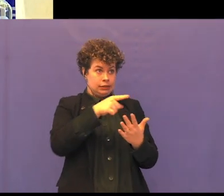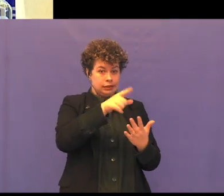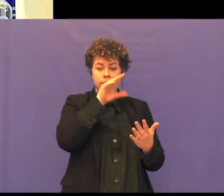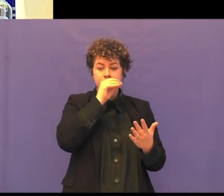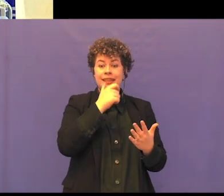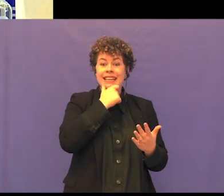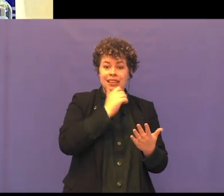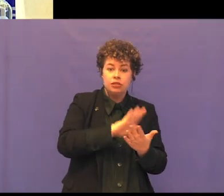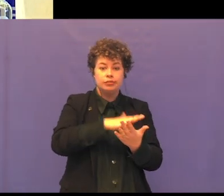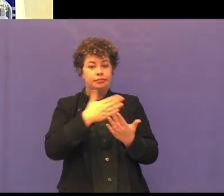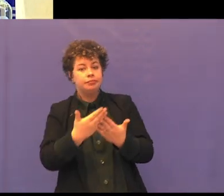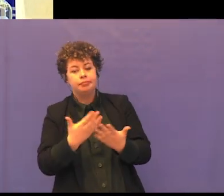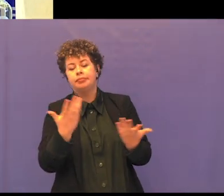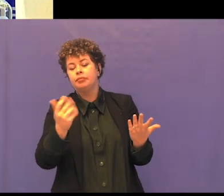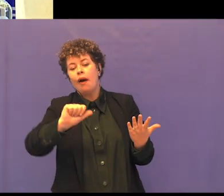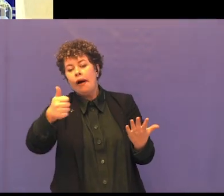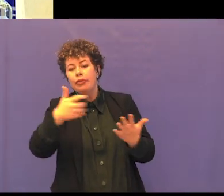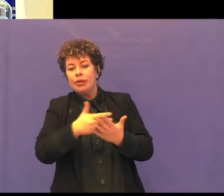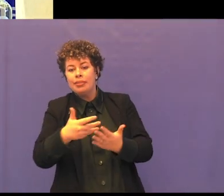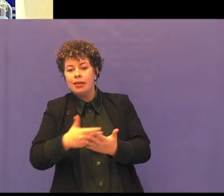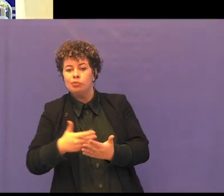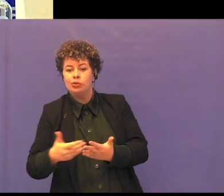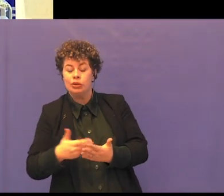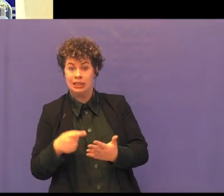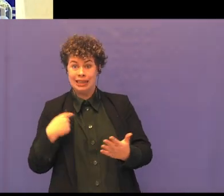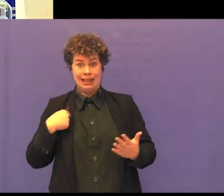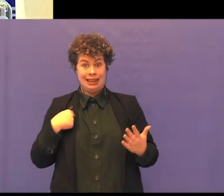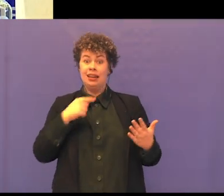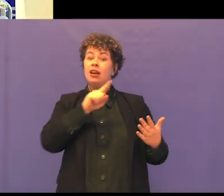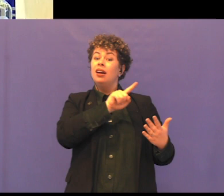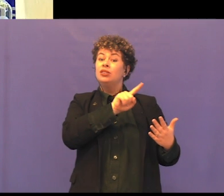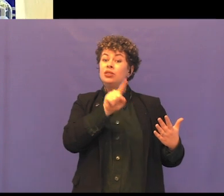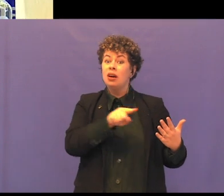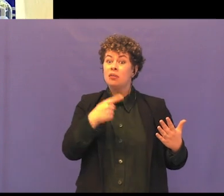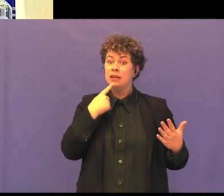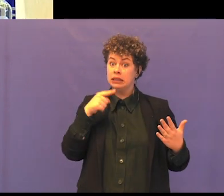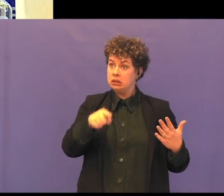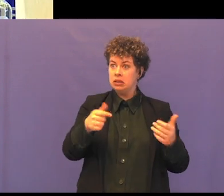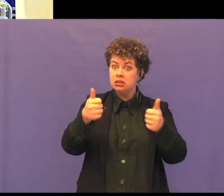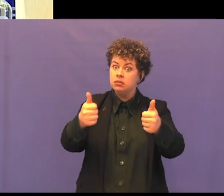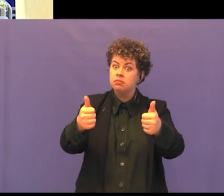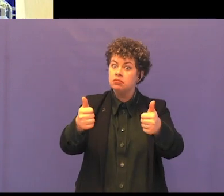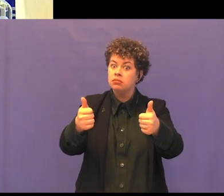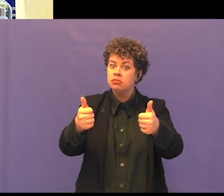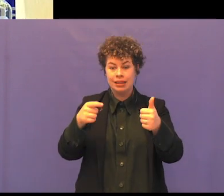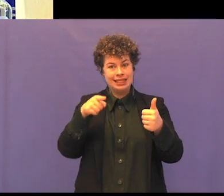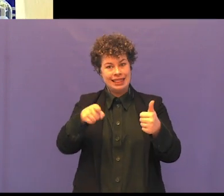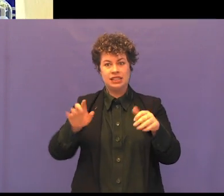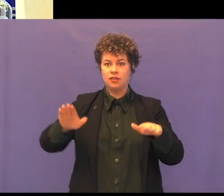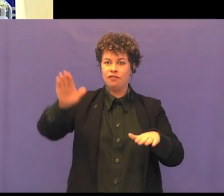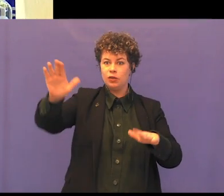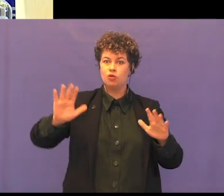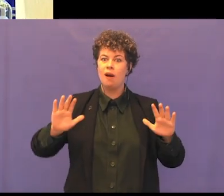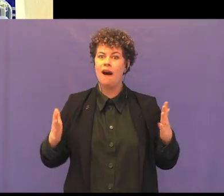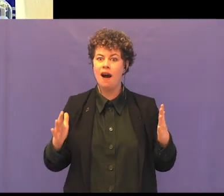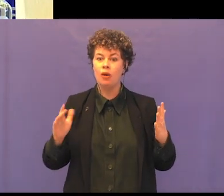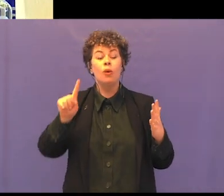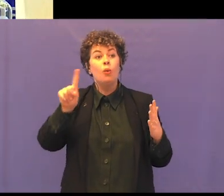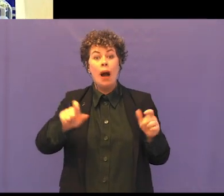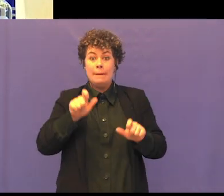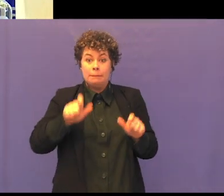of humanitarian global benevolence, and they're prepared to. And this is, for